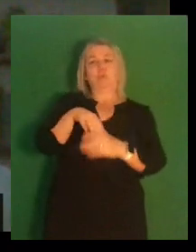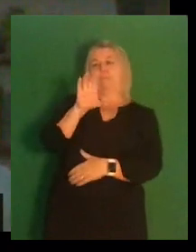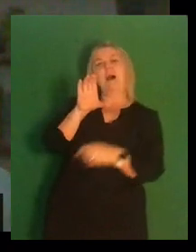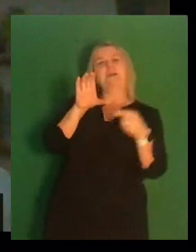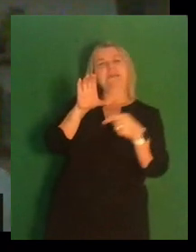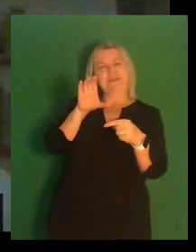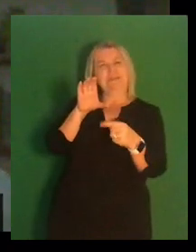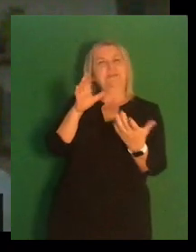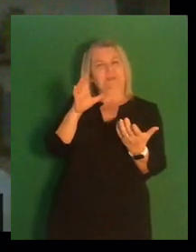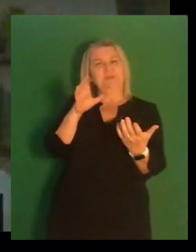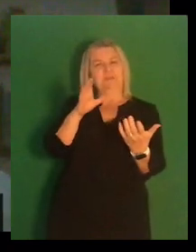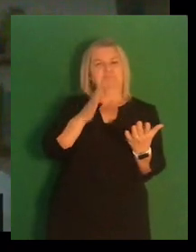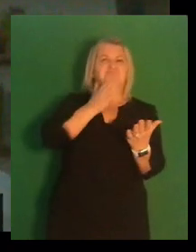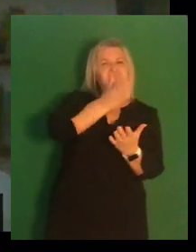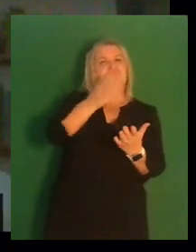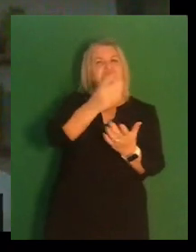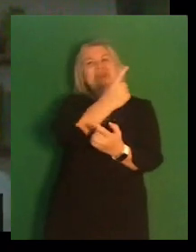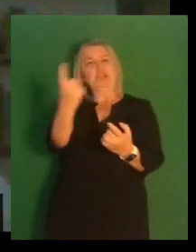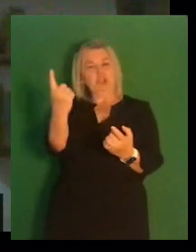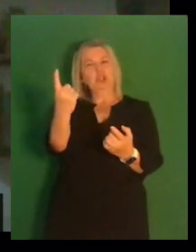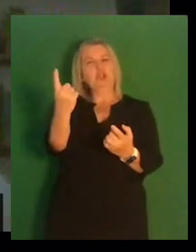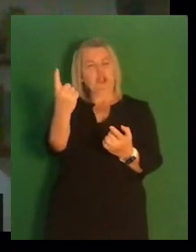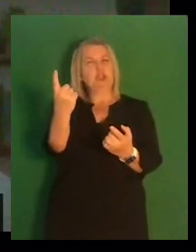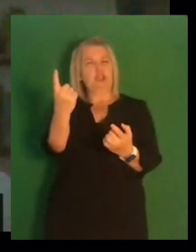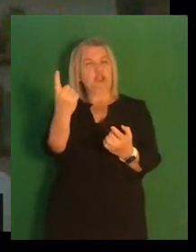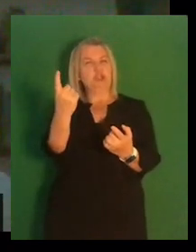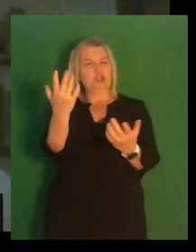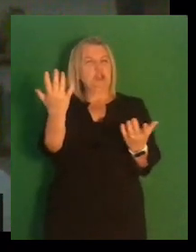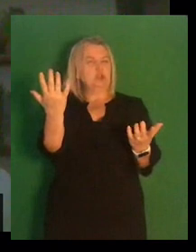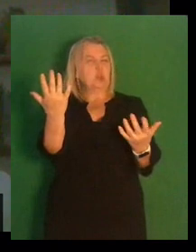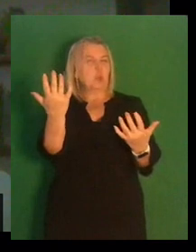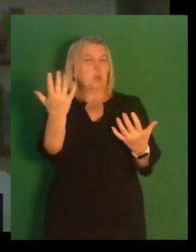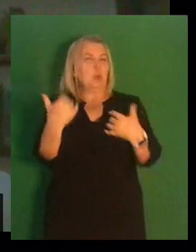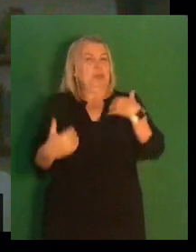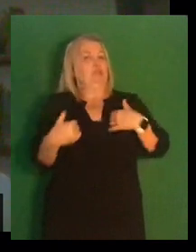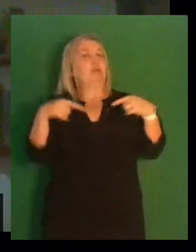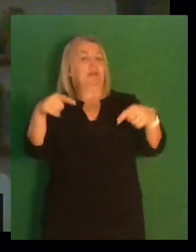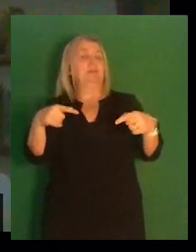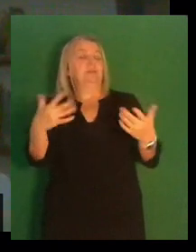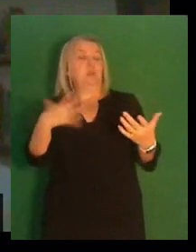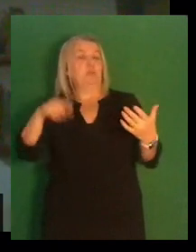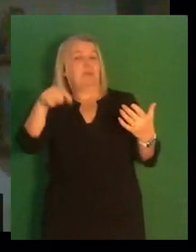to entering in through one work at a time. I'm not sure if that makes sense.